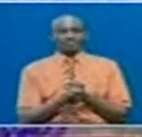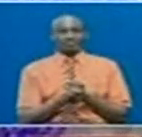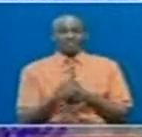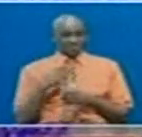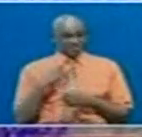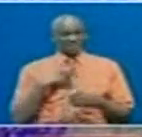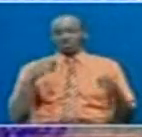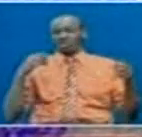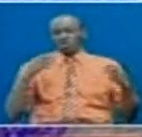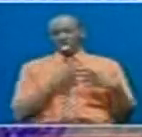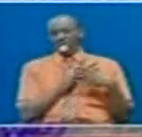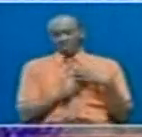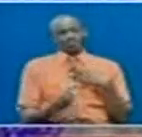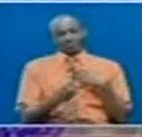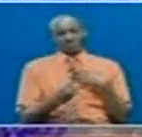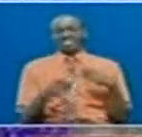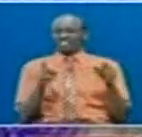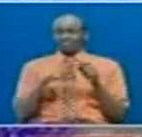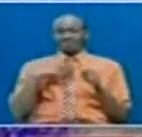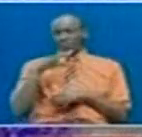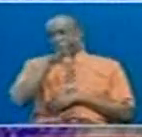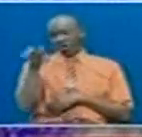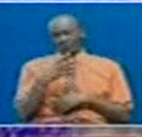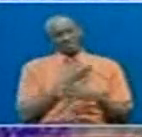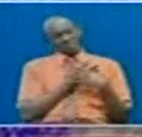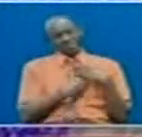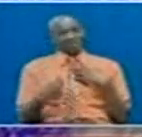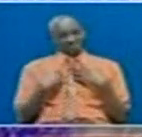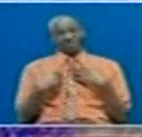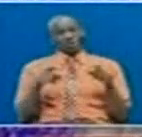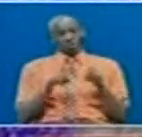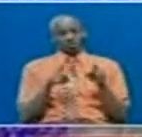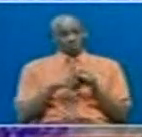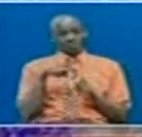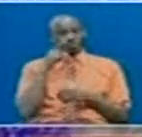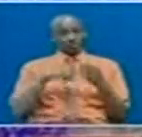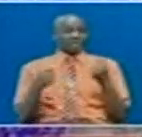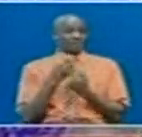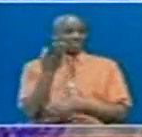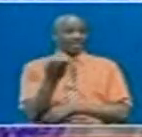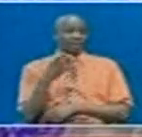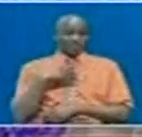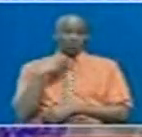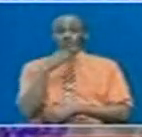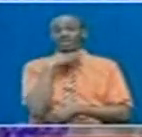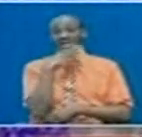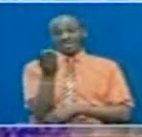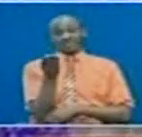shattered as much as the rest of the country is, and certainly this government is, about those attacks and those people we